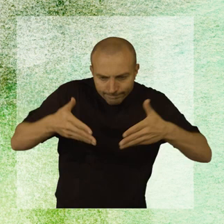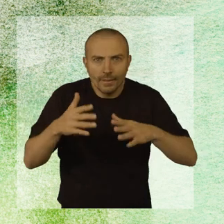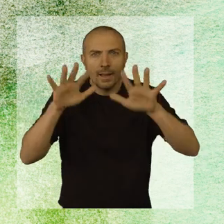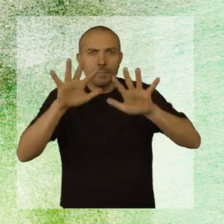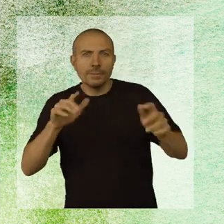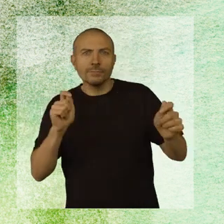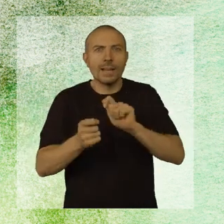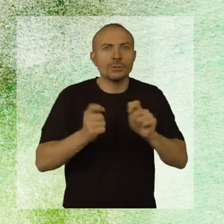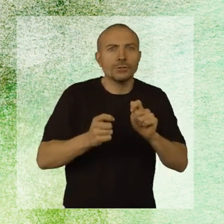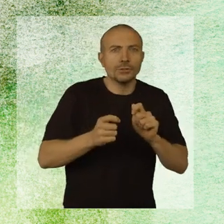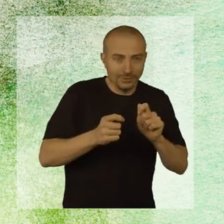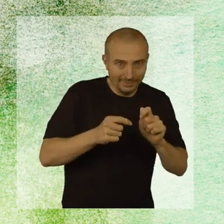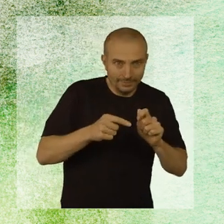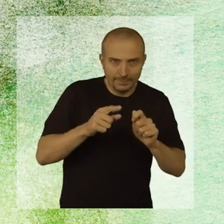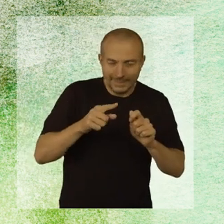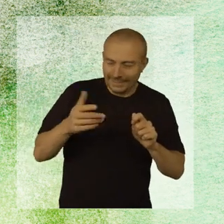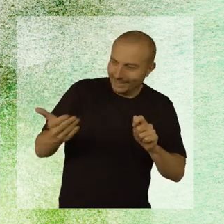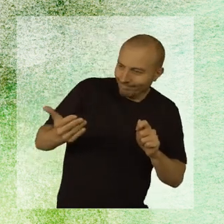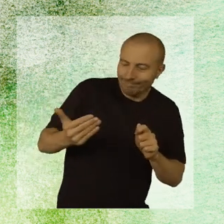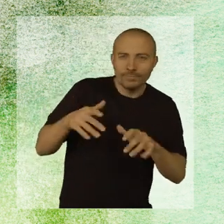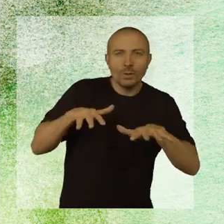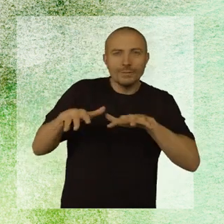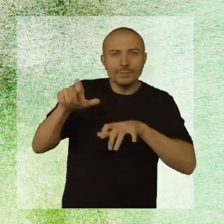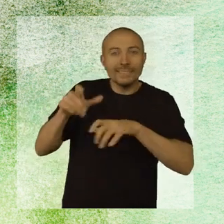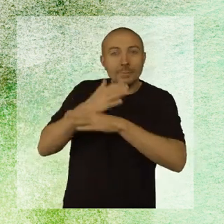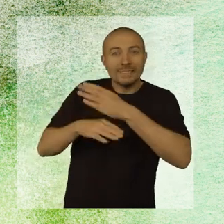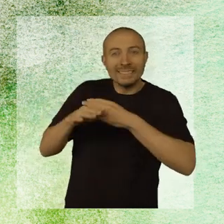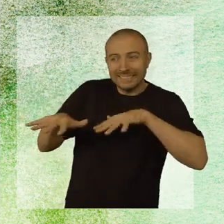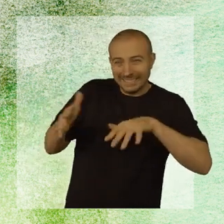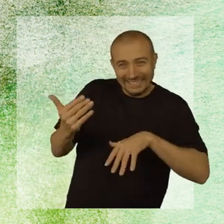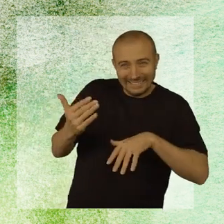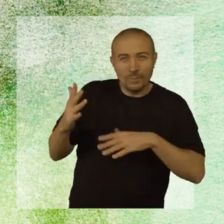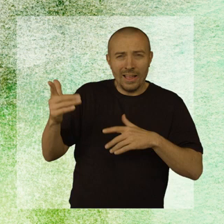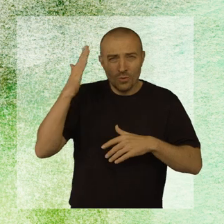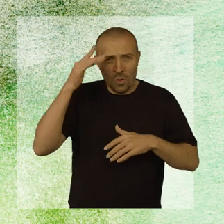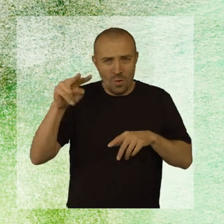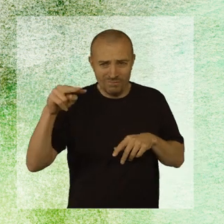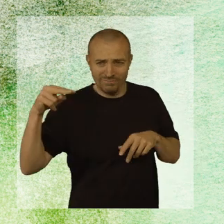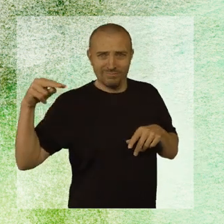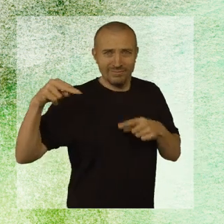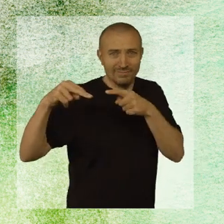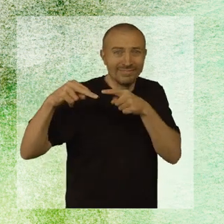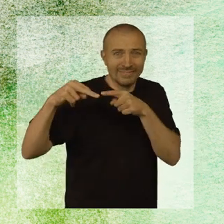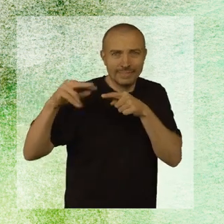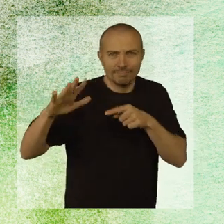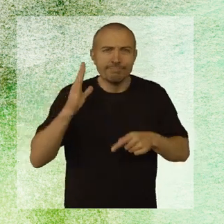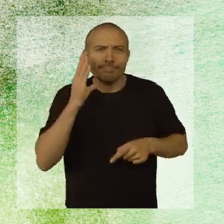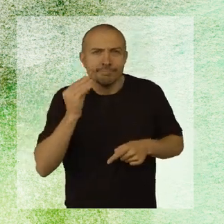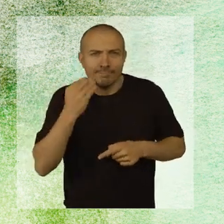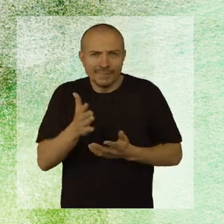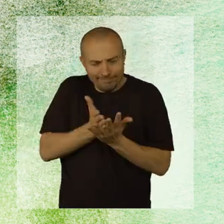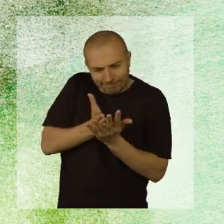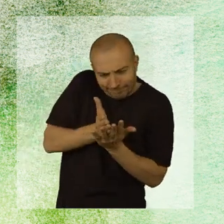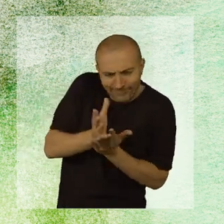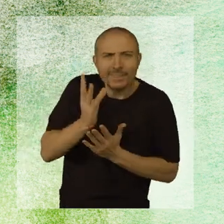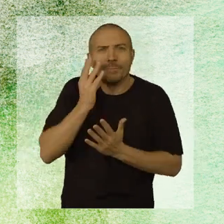been working on climate change, but we need organization of person with disabilities because they know and they